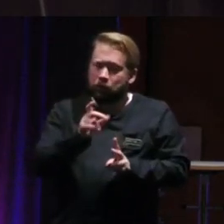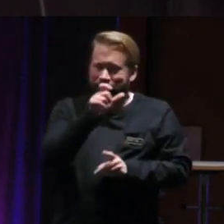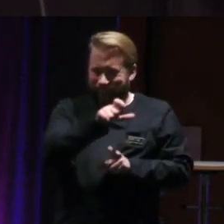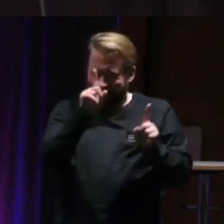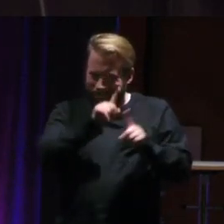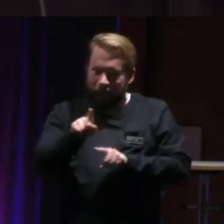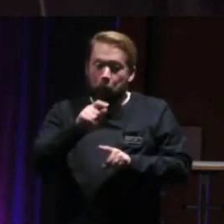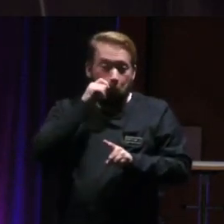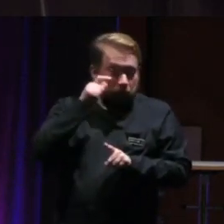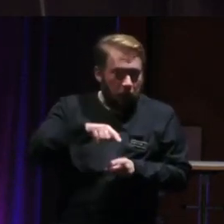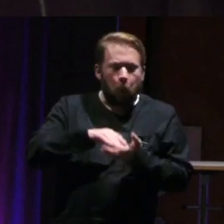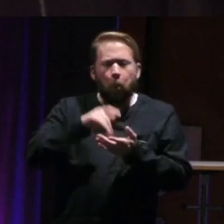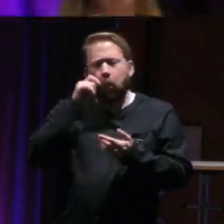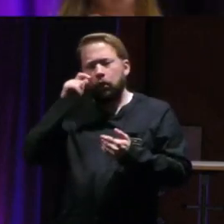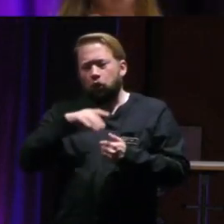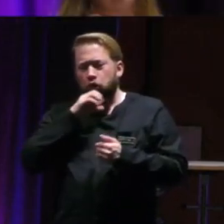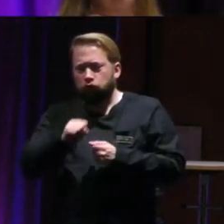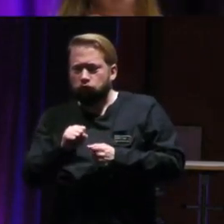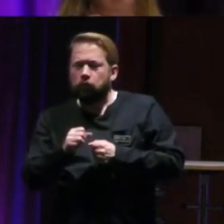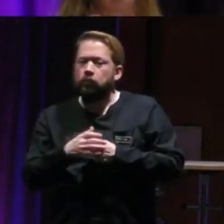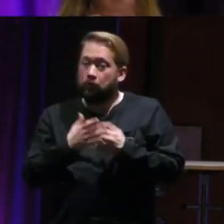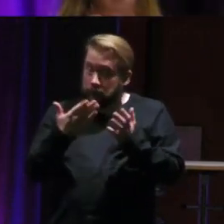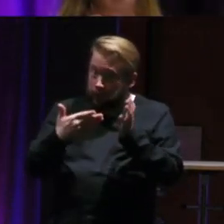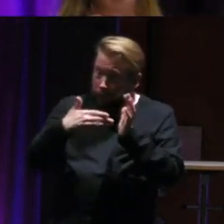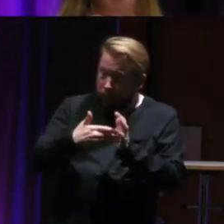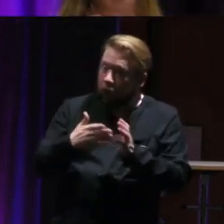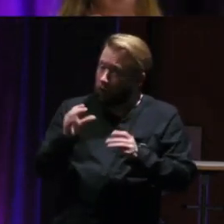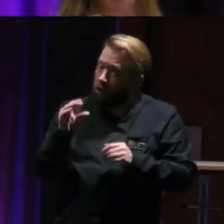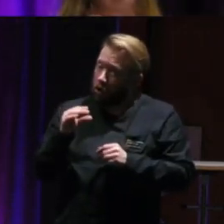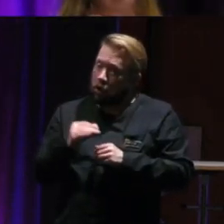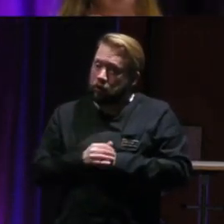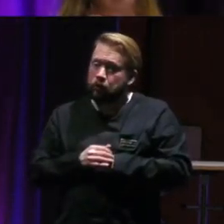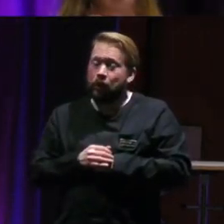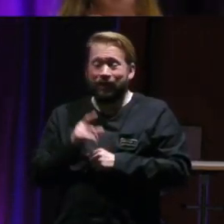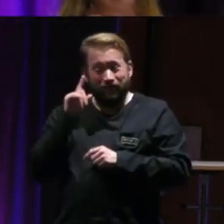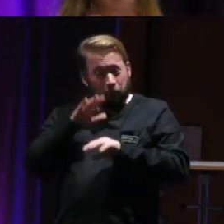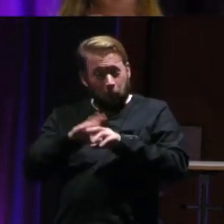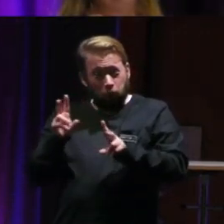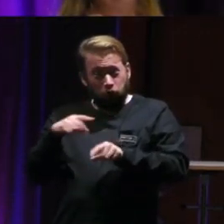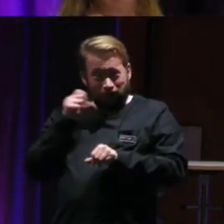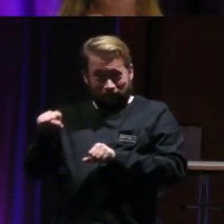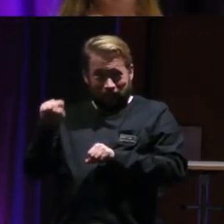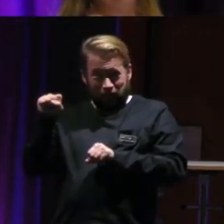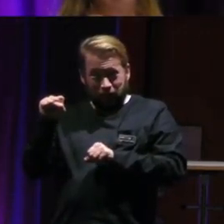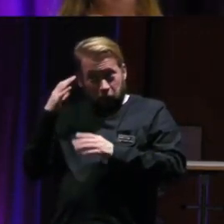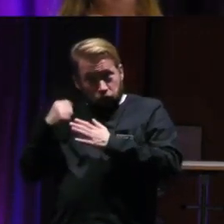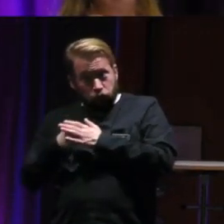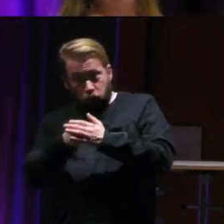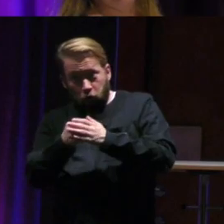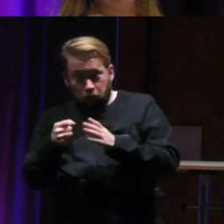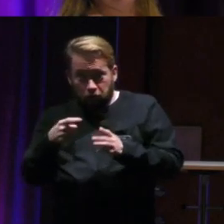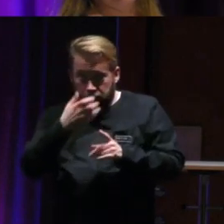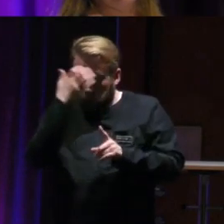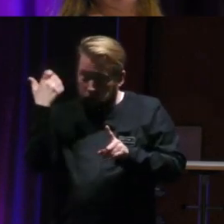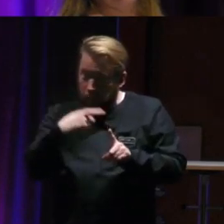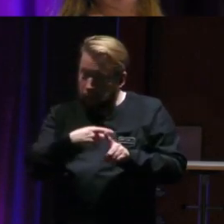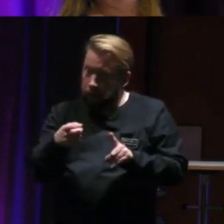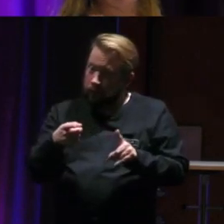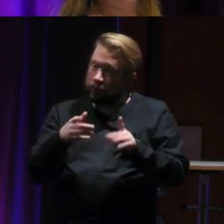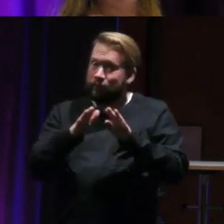movement. So I wonder, what can the feminist movement go and help these farmers and this peace